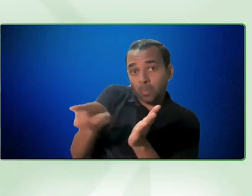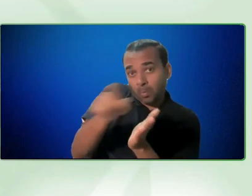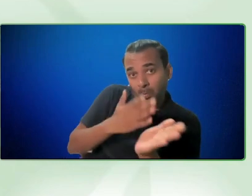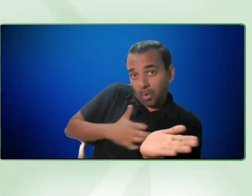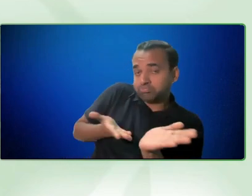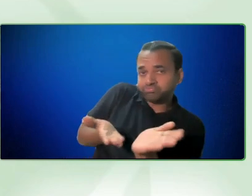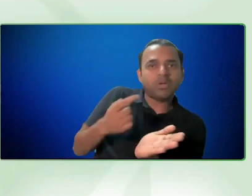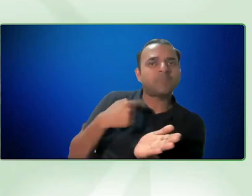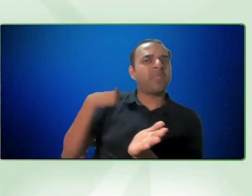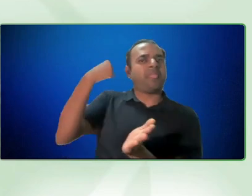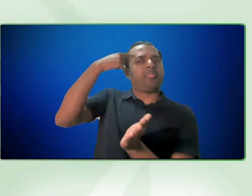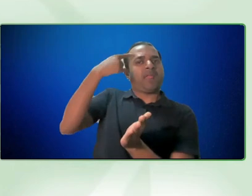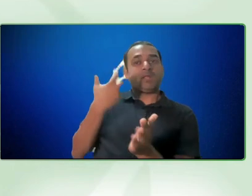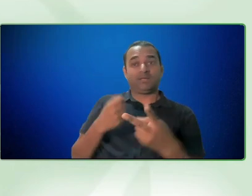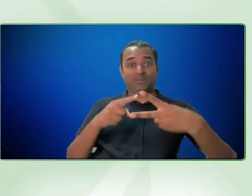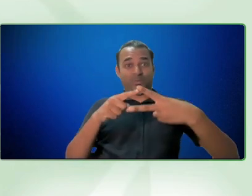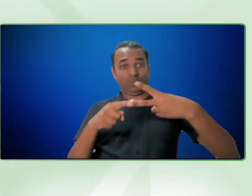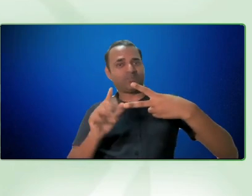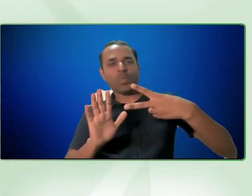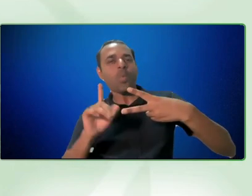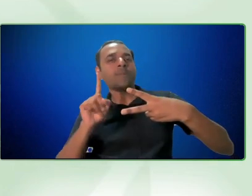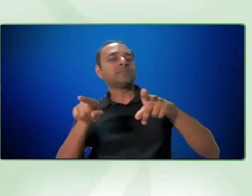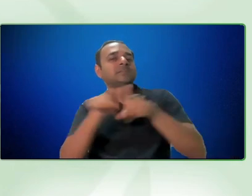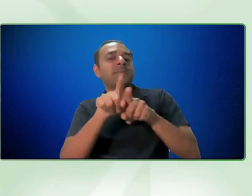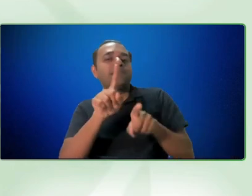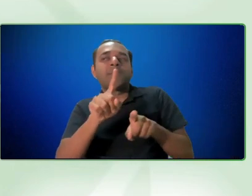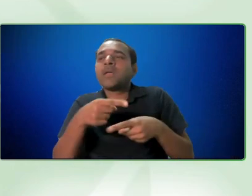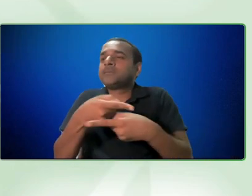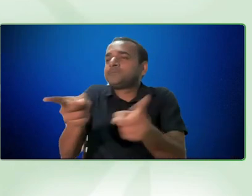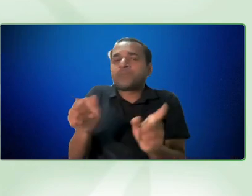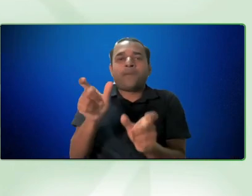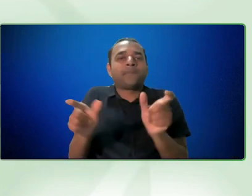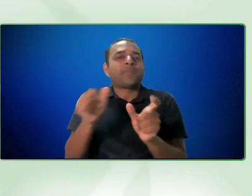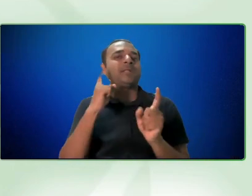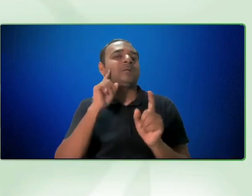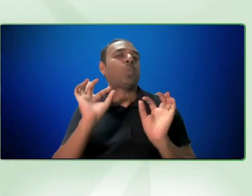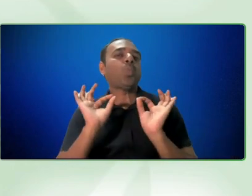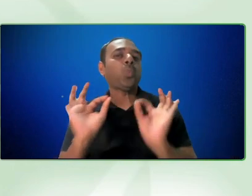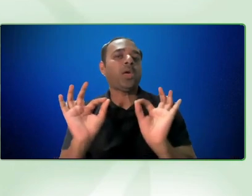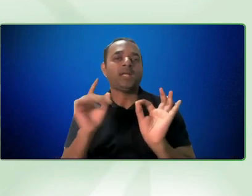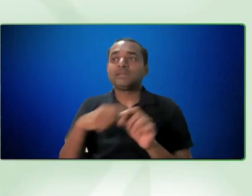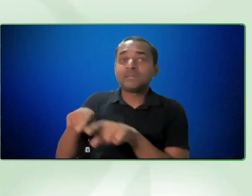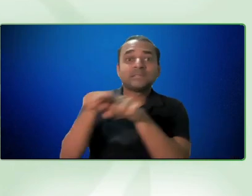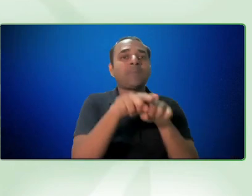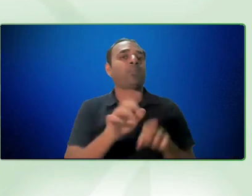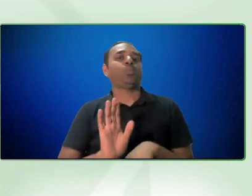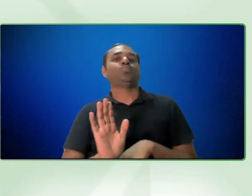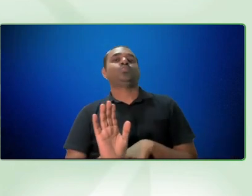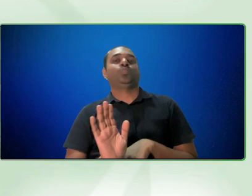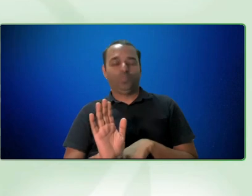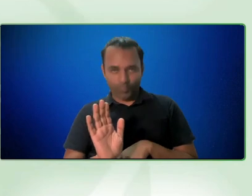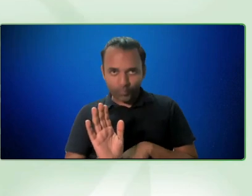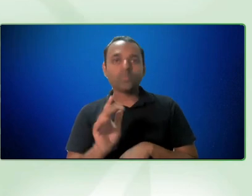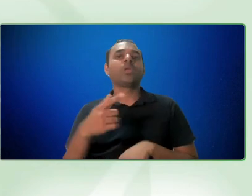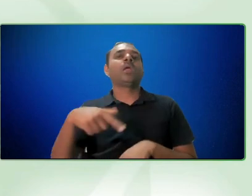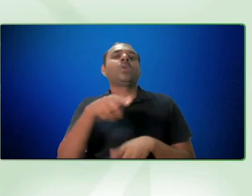lens as well as a social and moral and business imperative. So kind of talk about specifically in